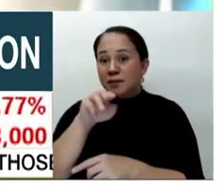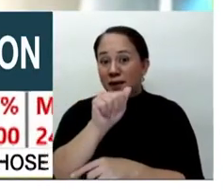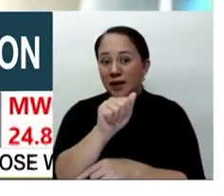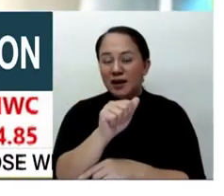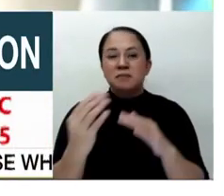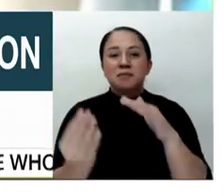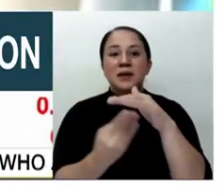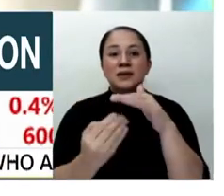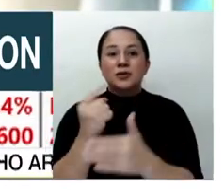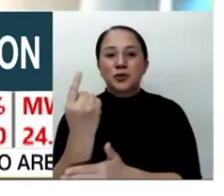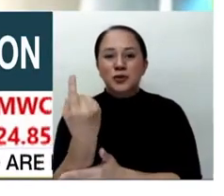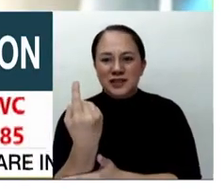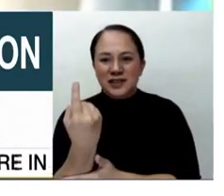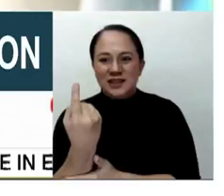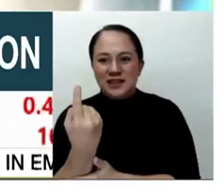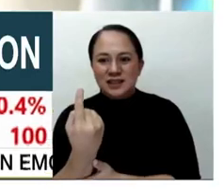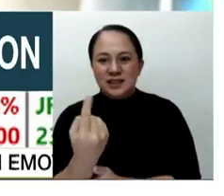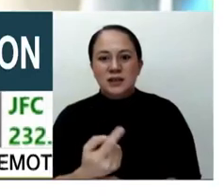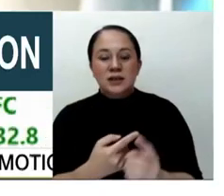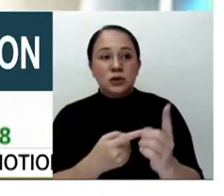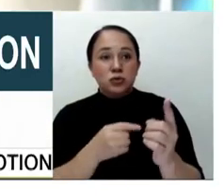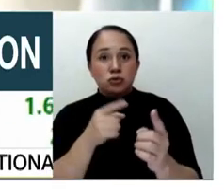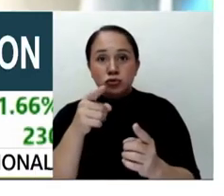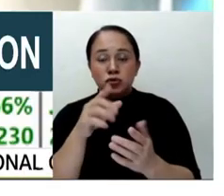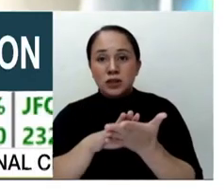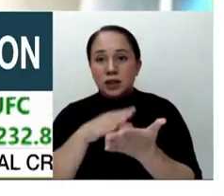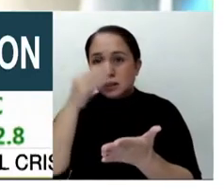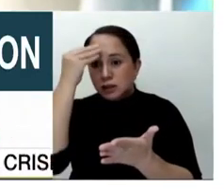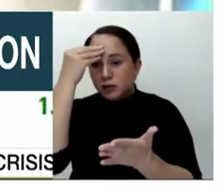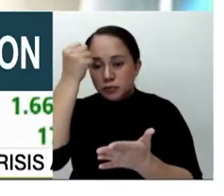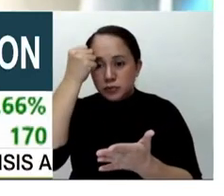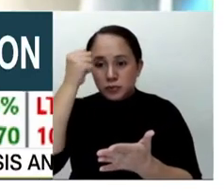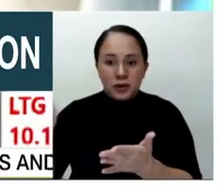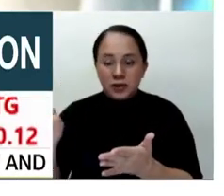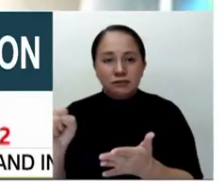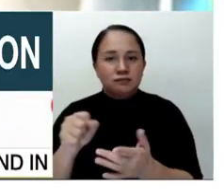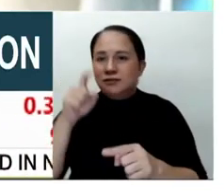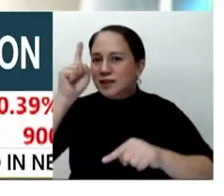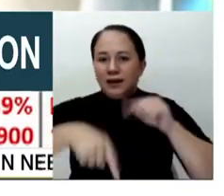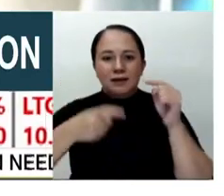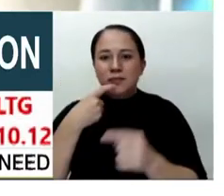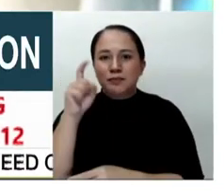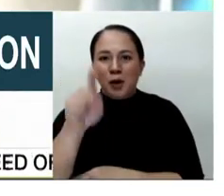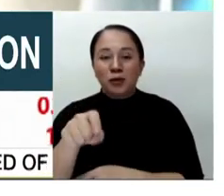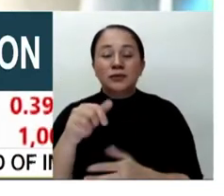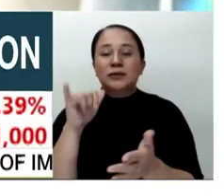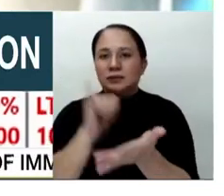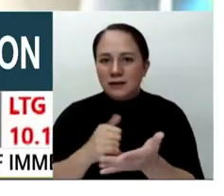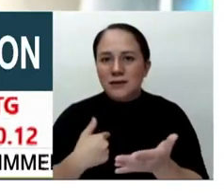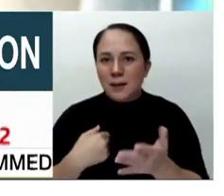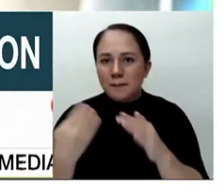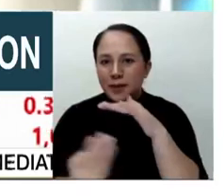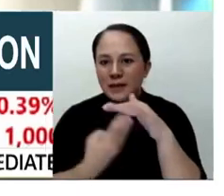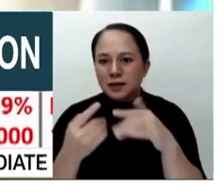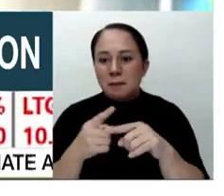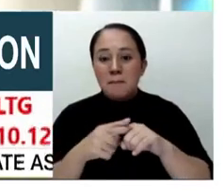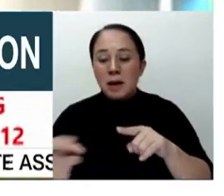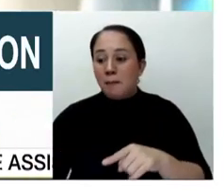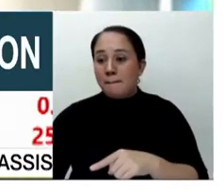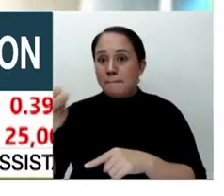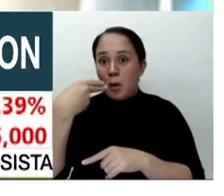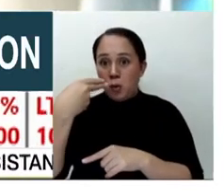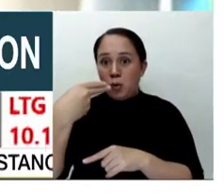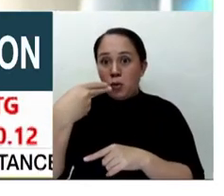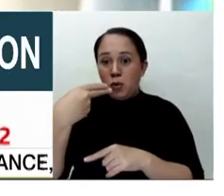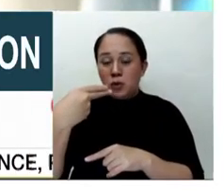eh. He who has not learned to obey is not fit to command. Yun ang basic. Pero kung inyong utos sa'yo